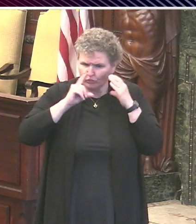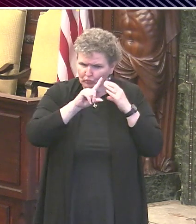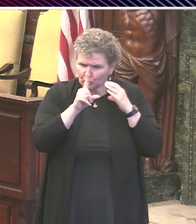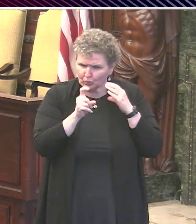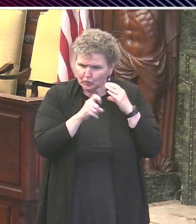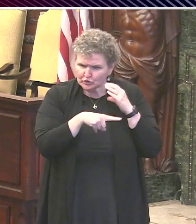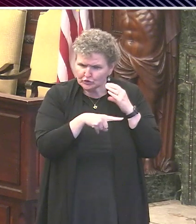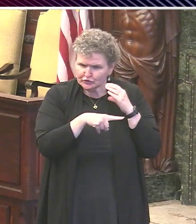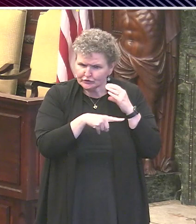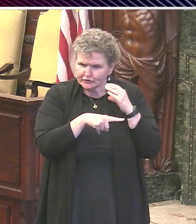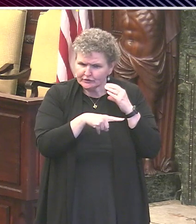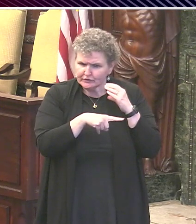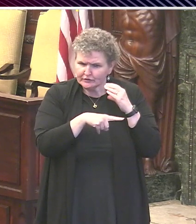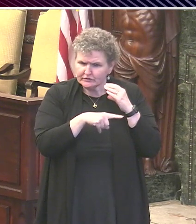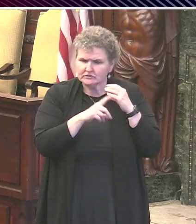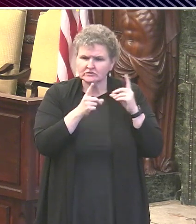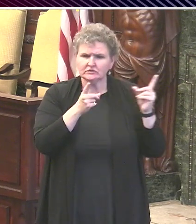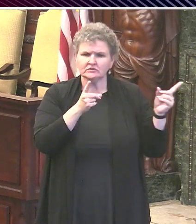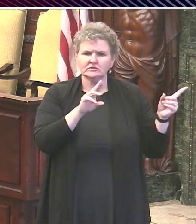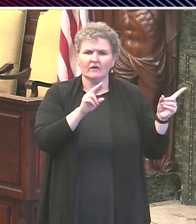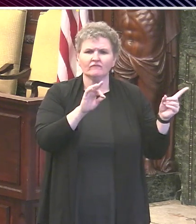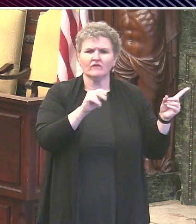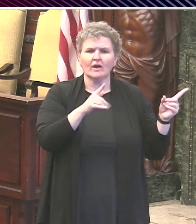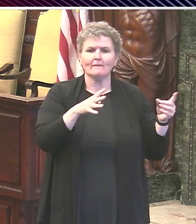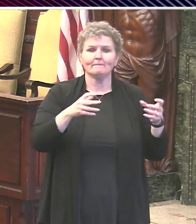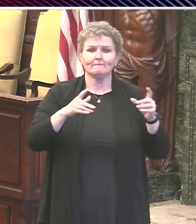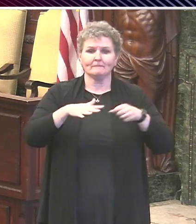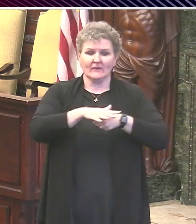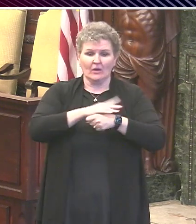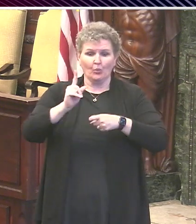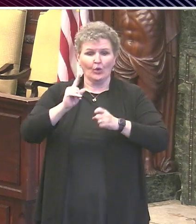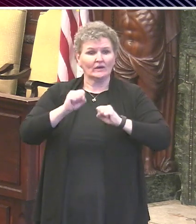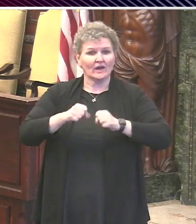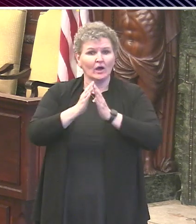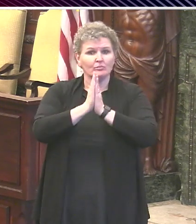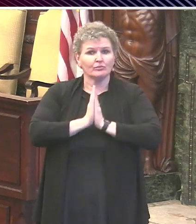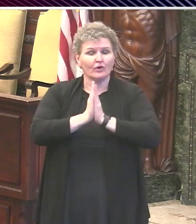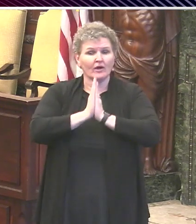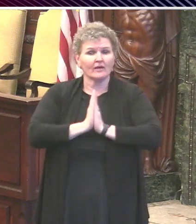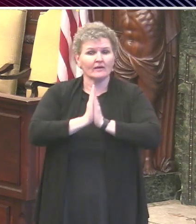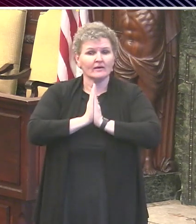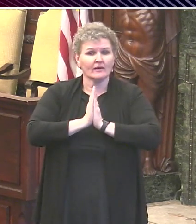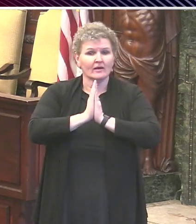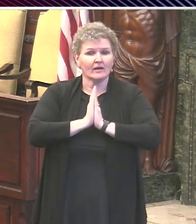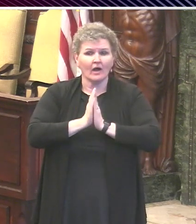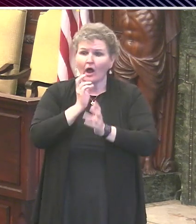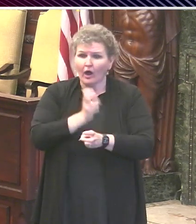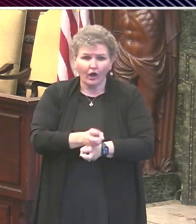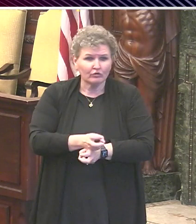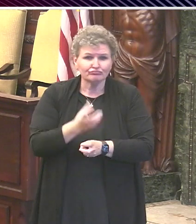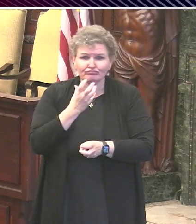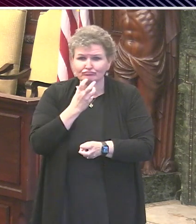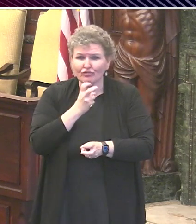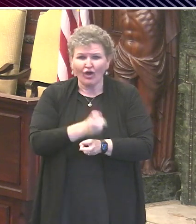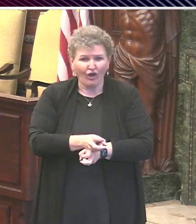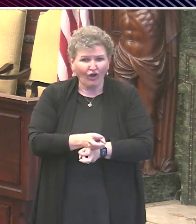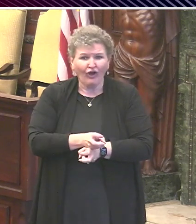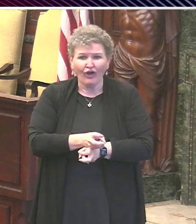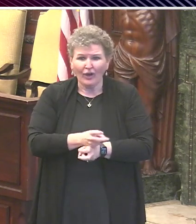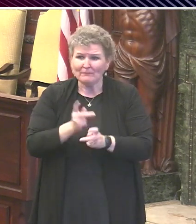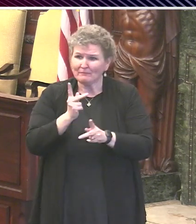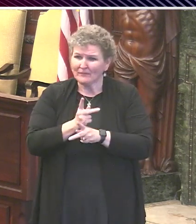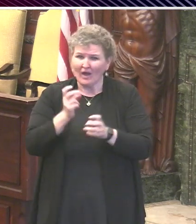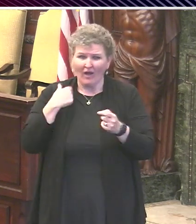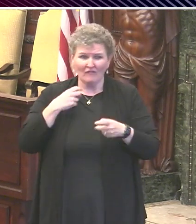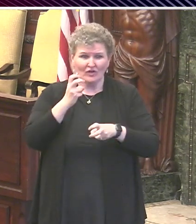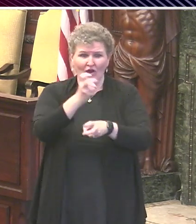It's tougher in places of worship. There's a real First Amendment right there, and I think that it's going to be tougher for us to shut down a place of